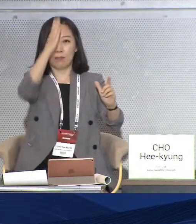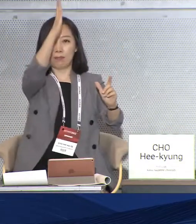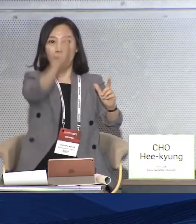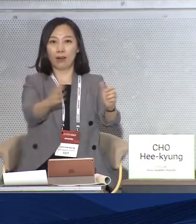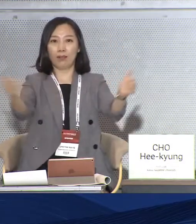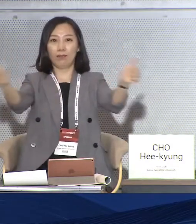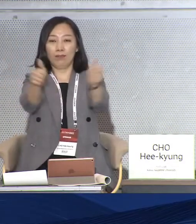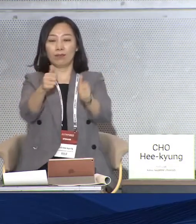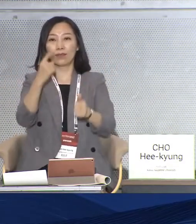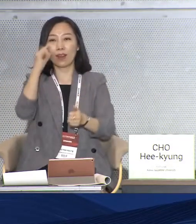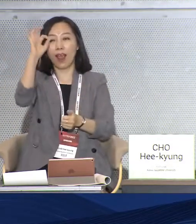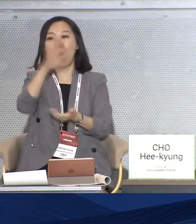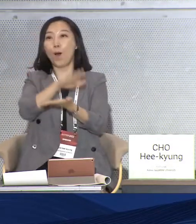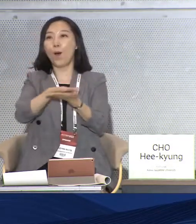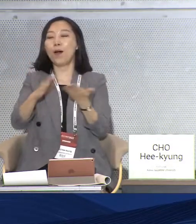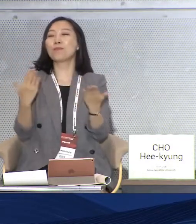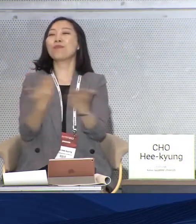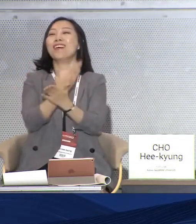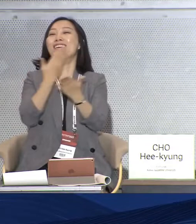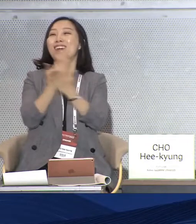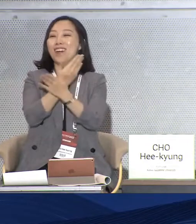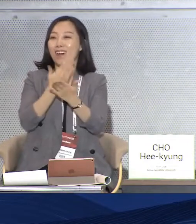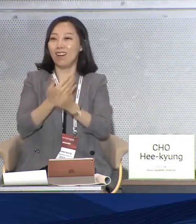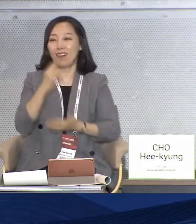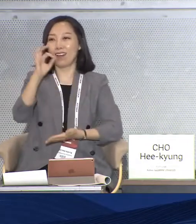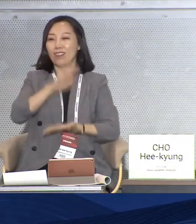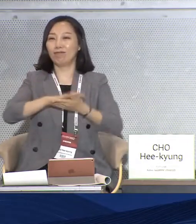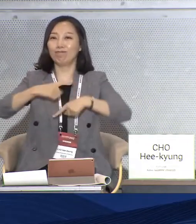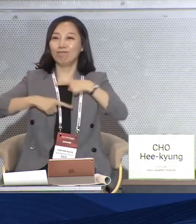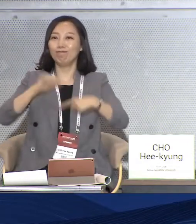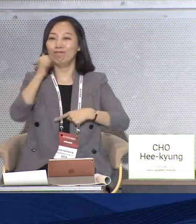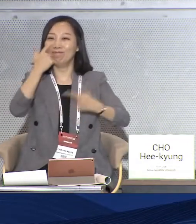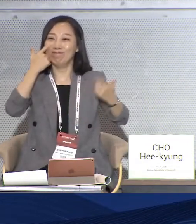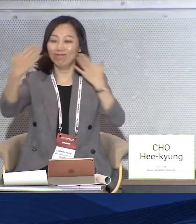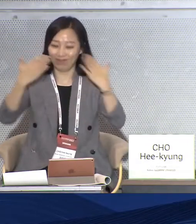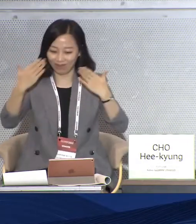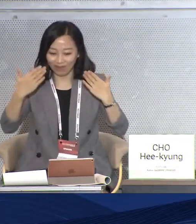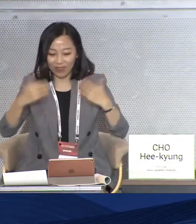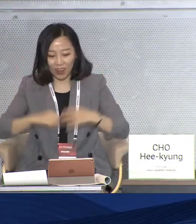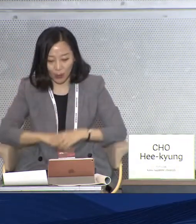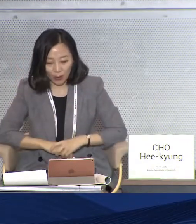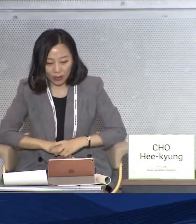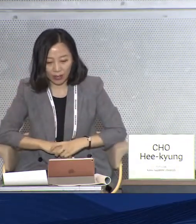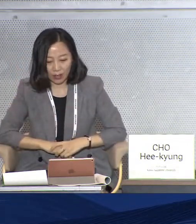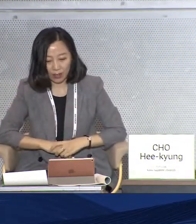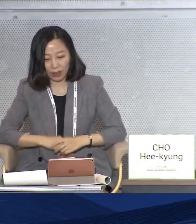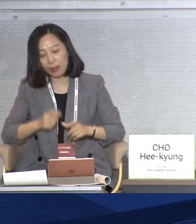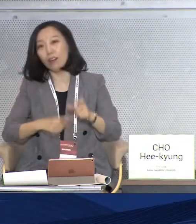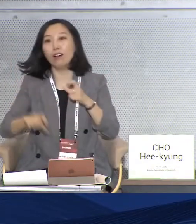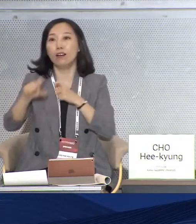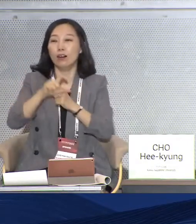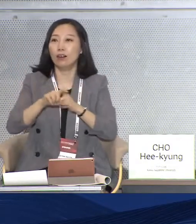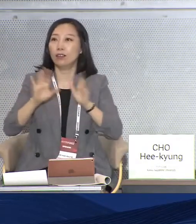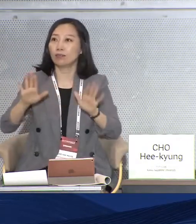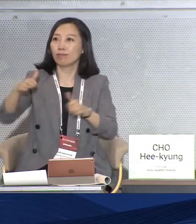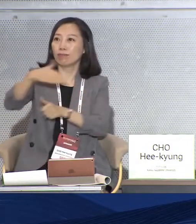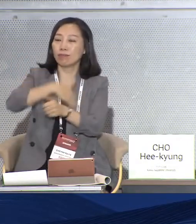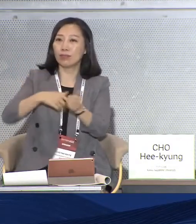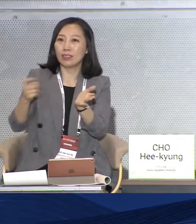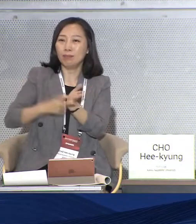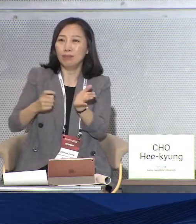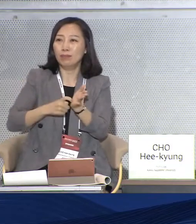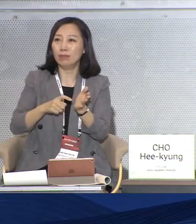TV the sign language interpretation, but we can actually adjust the screen when we need